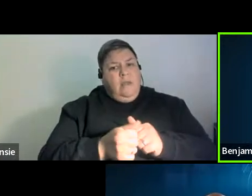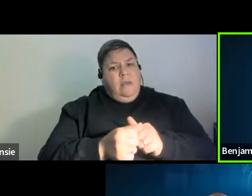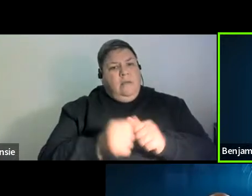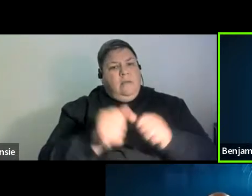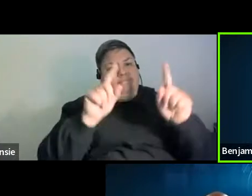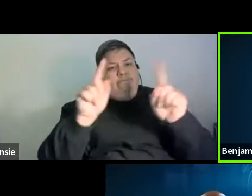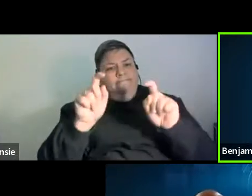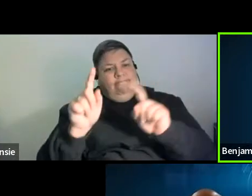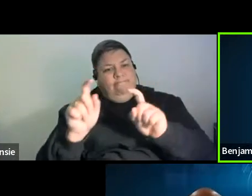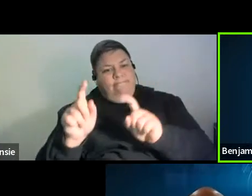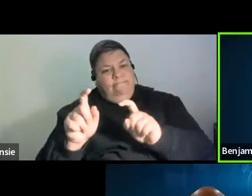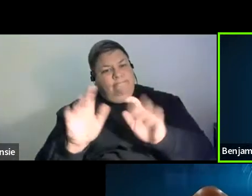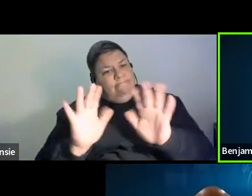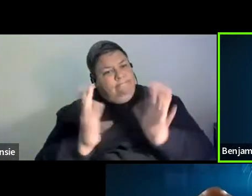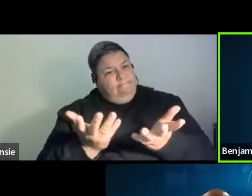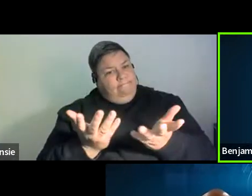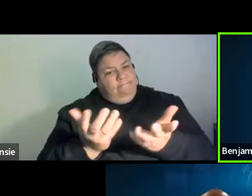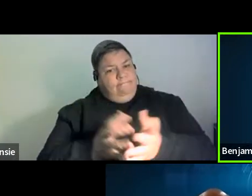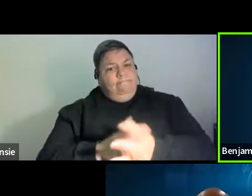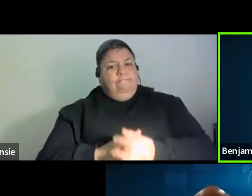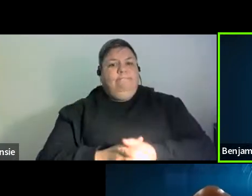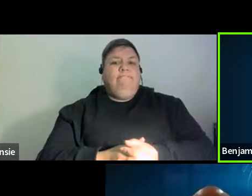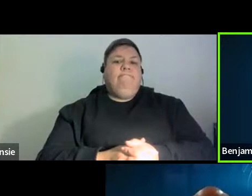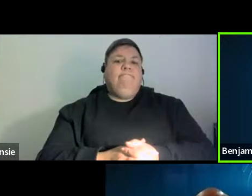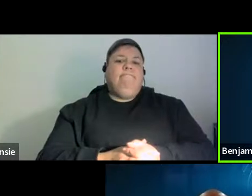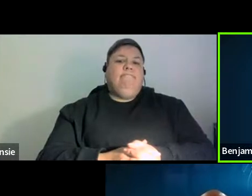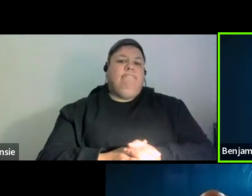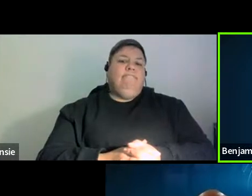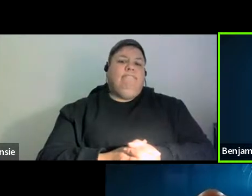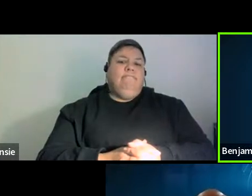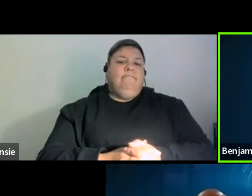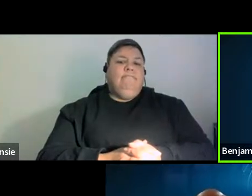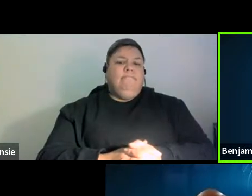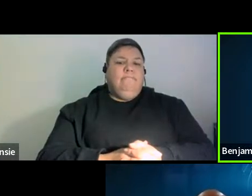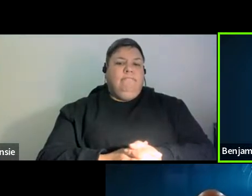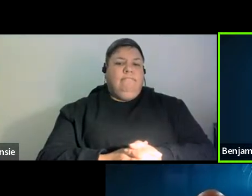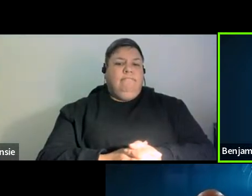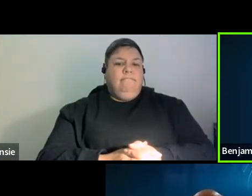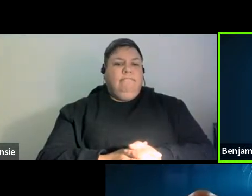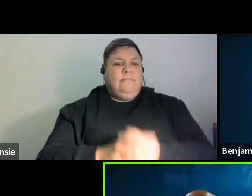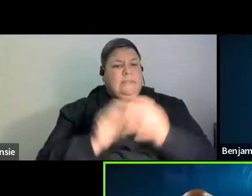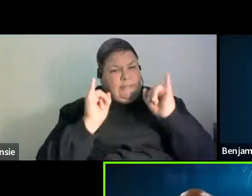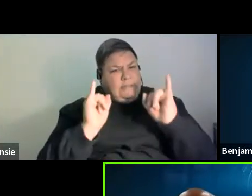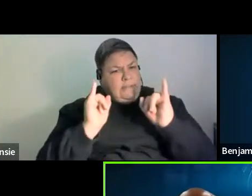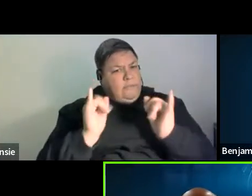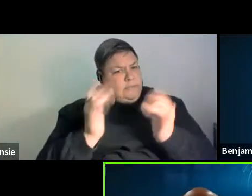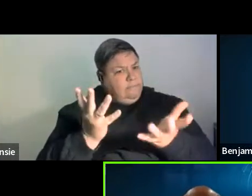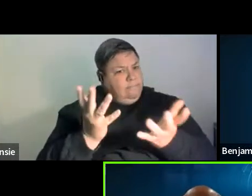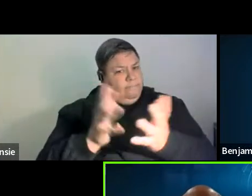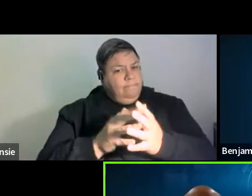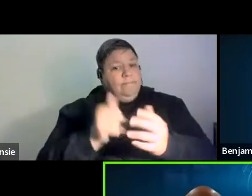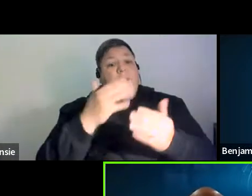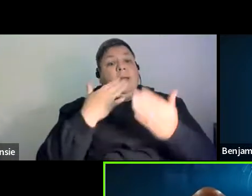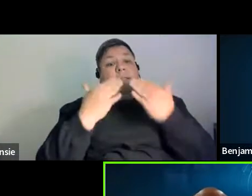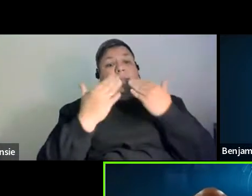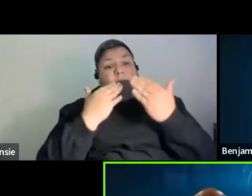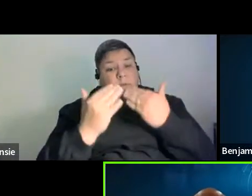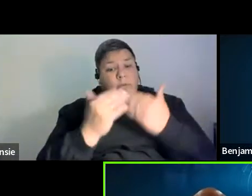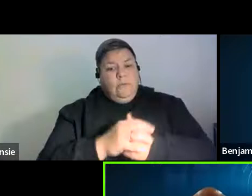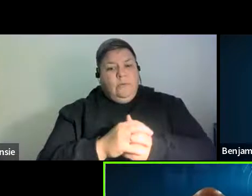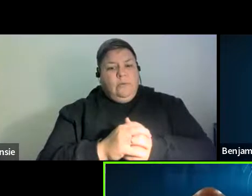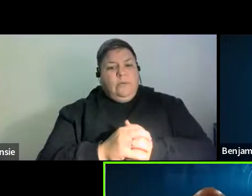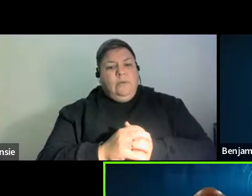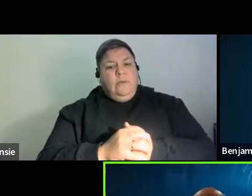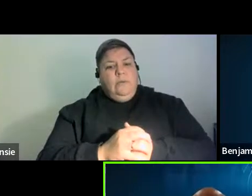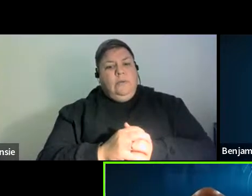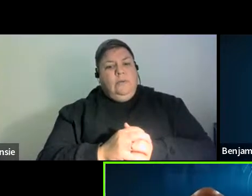marks, Martin, so that gives you an idea of how serious the question is. Okay, thank you, Program Director. Okay, so